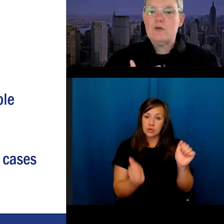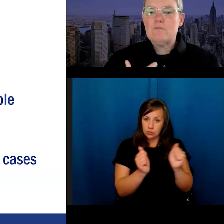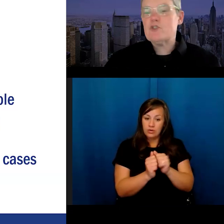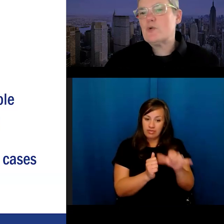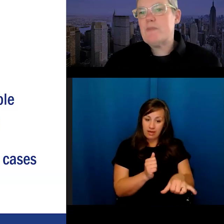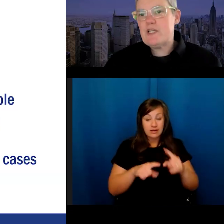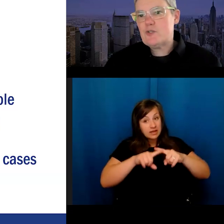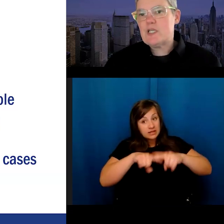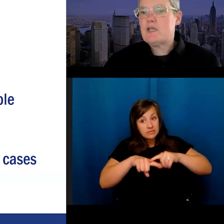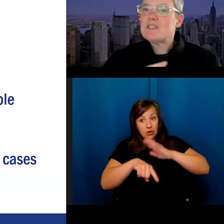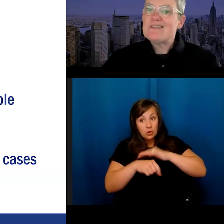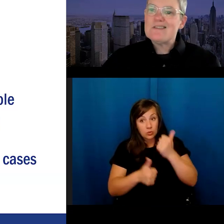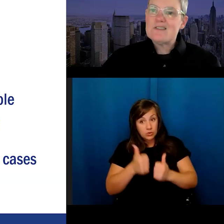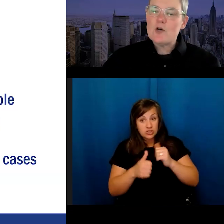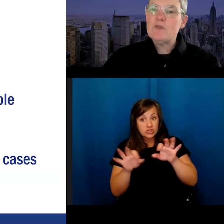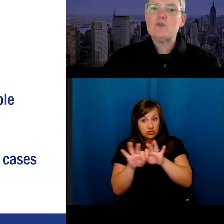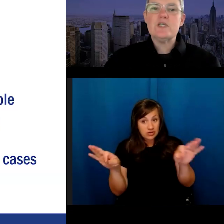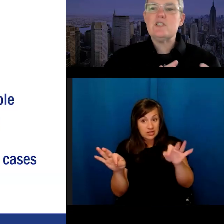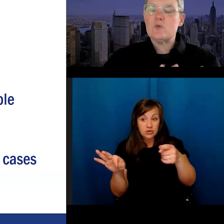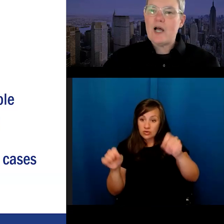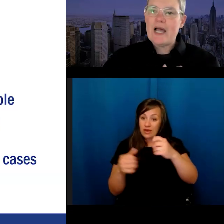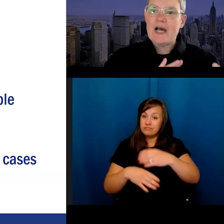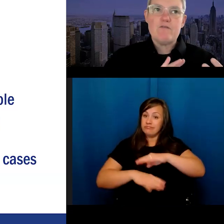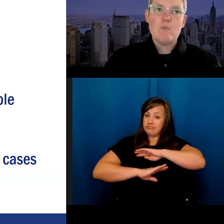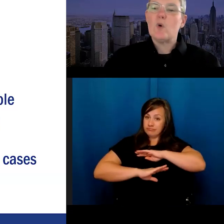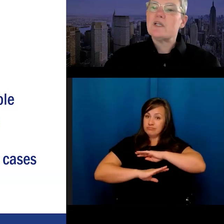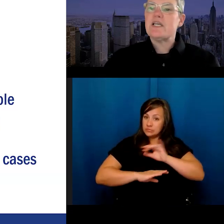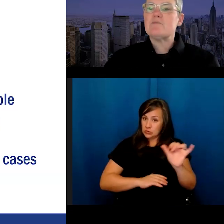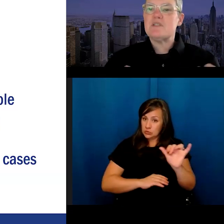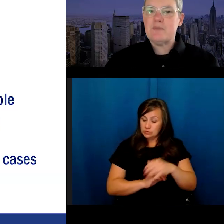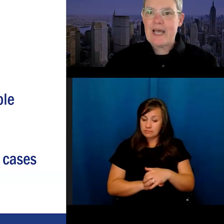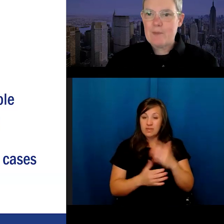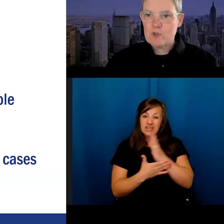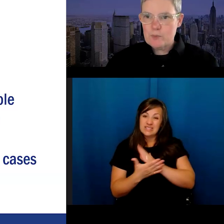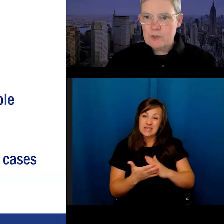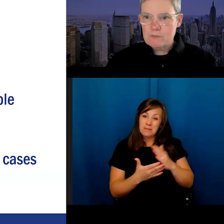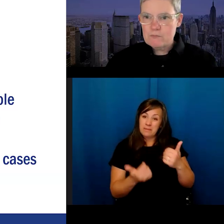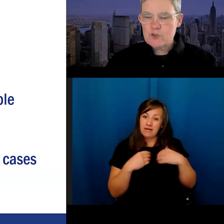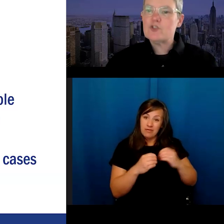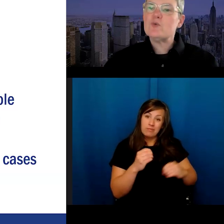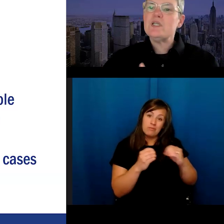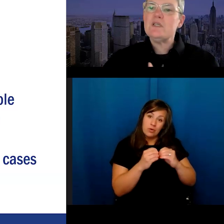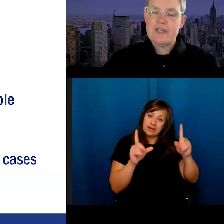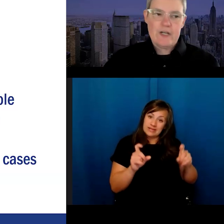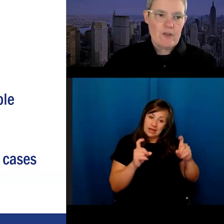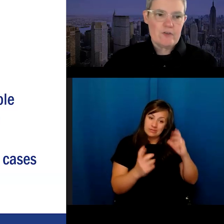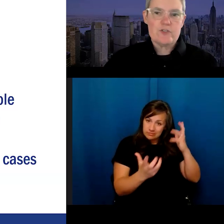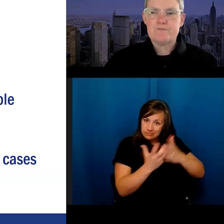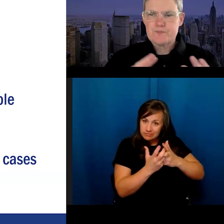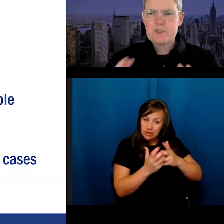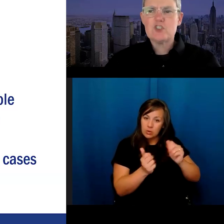meet your degree major exams. Some degrees will have more exams that can be applicable to the degree